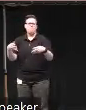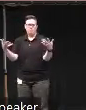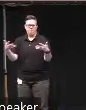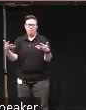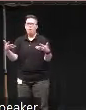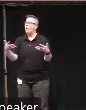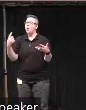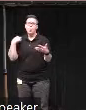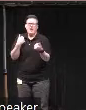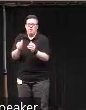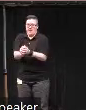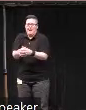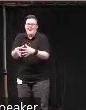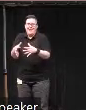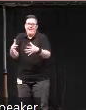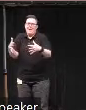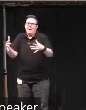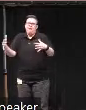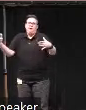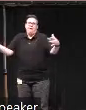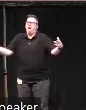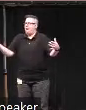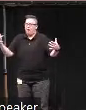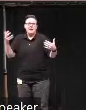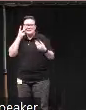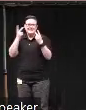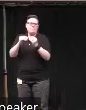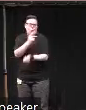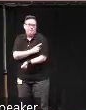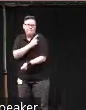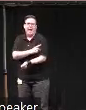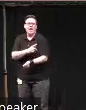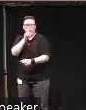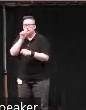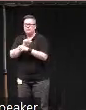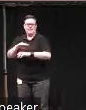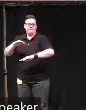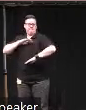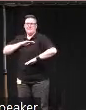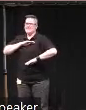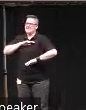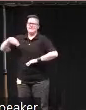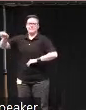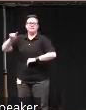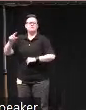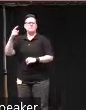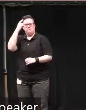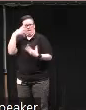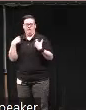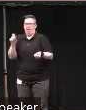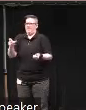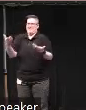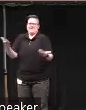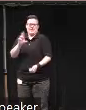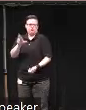becoming larger and bigger and more productive in meeting the needs of our mental health in